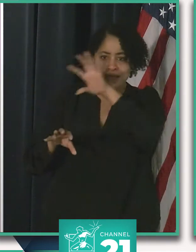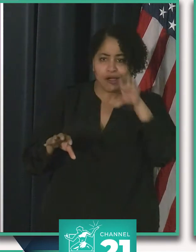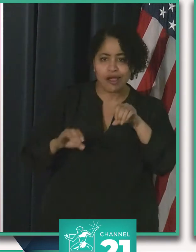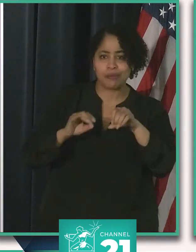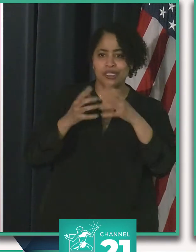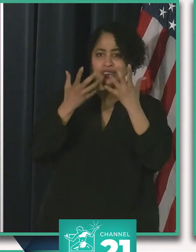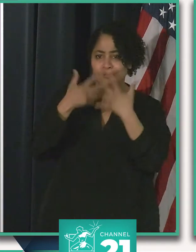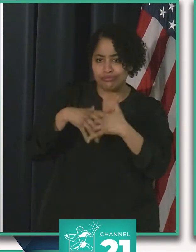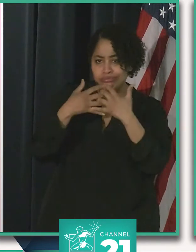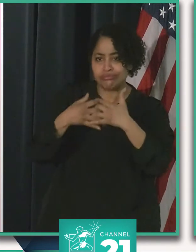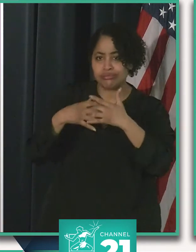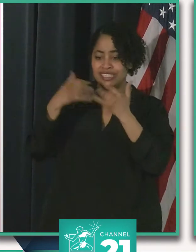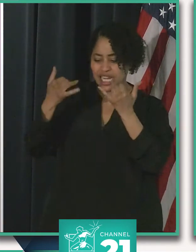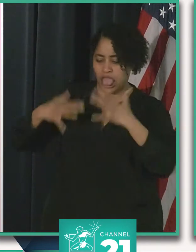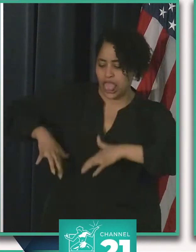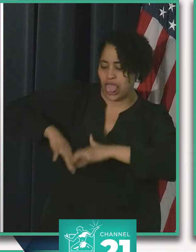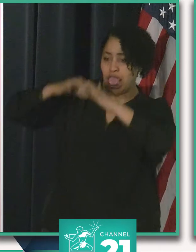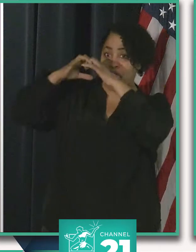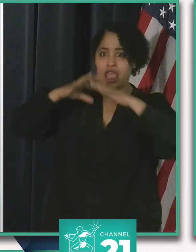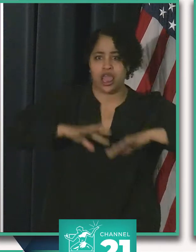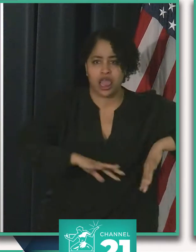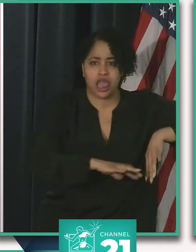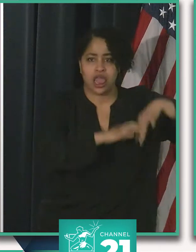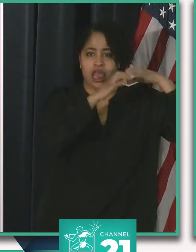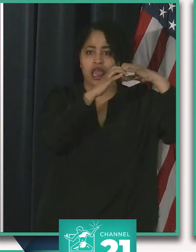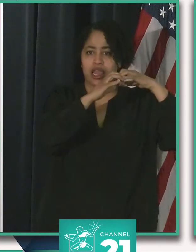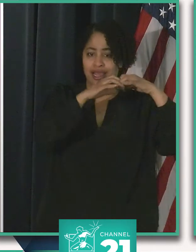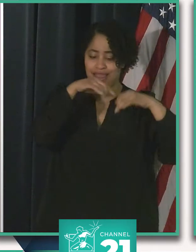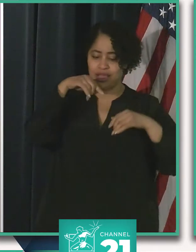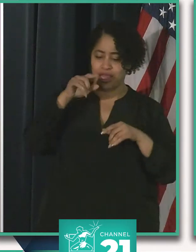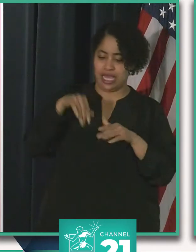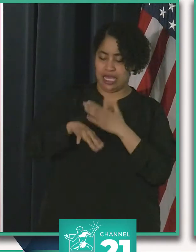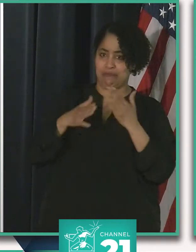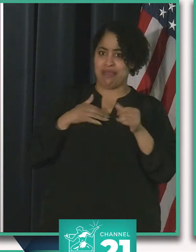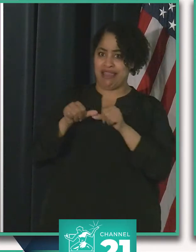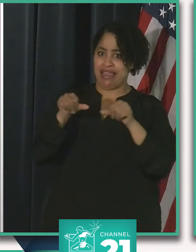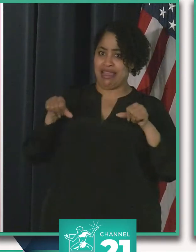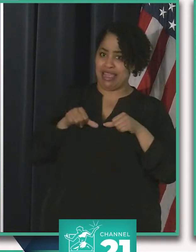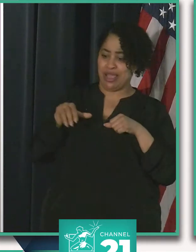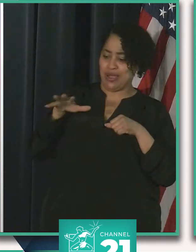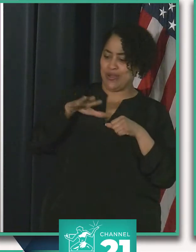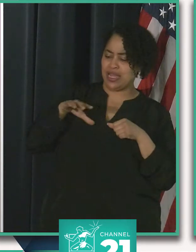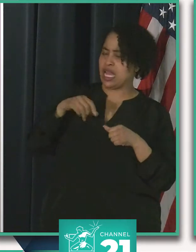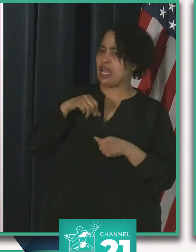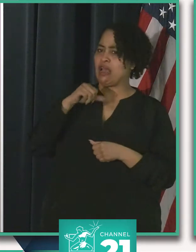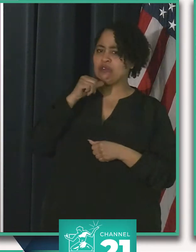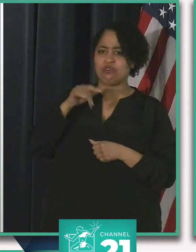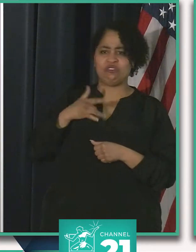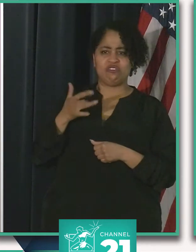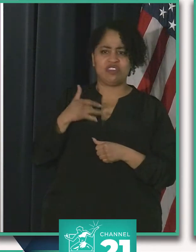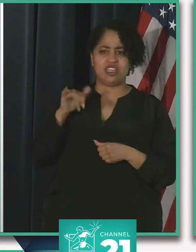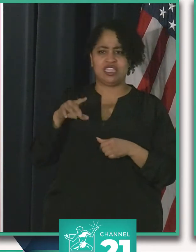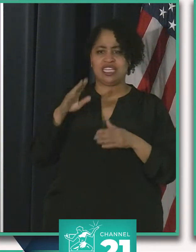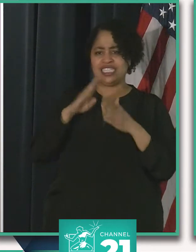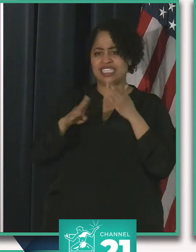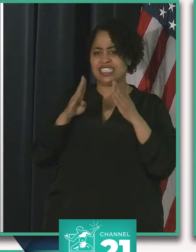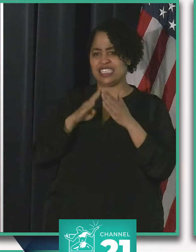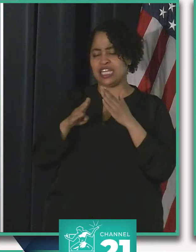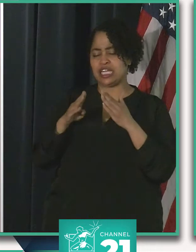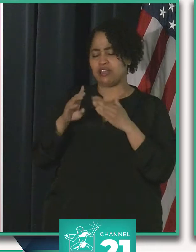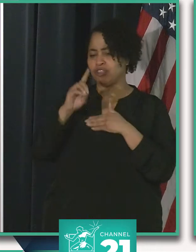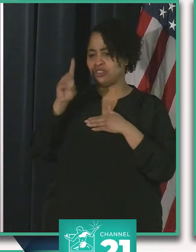coming back alive on this side of town. I don't really feel as though the city has engaged in a way that